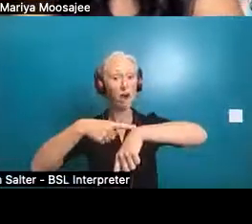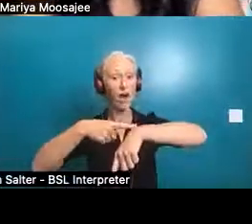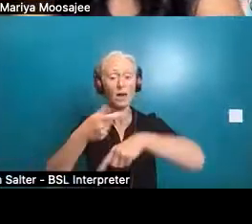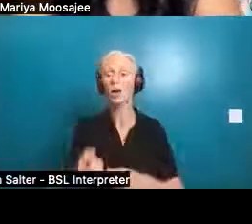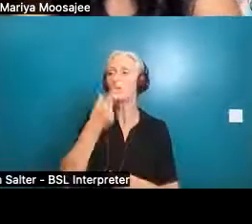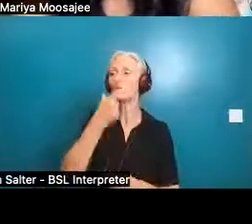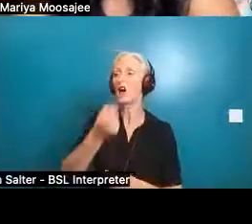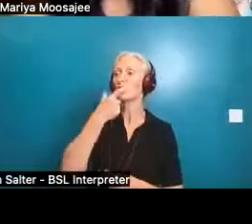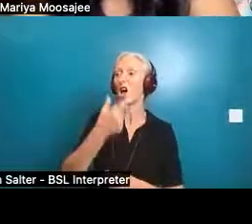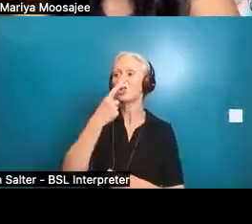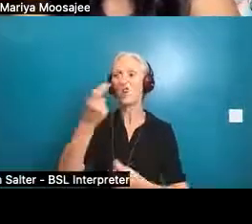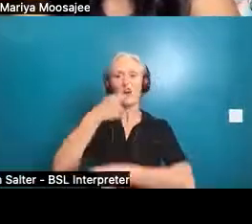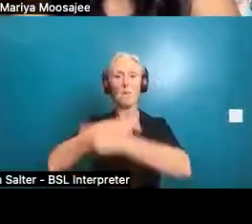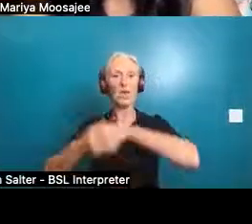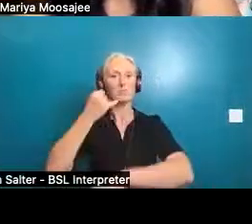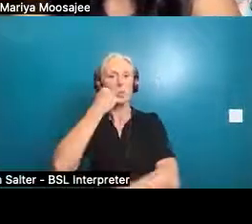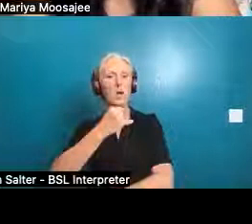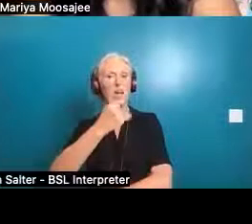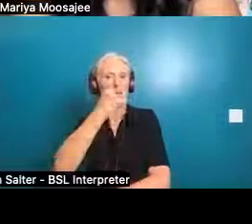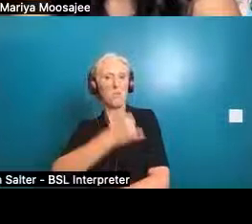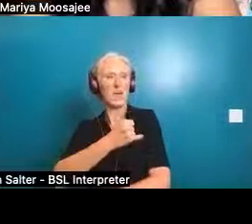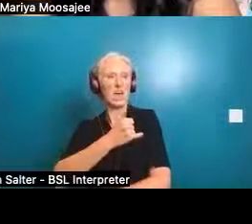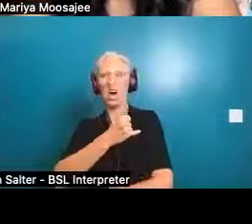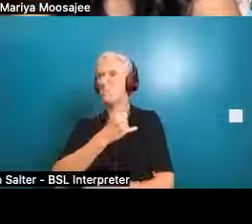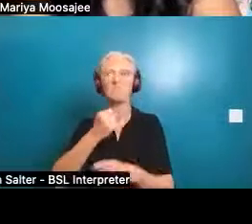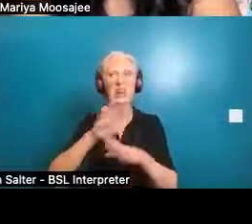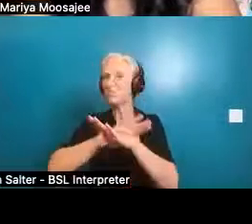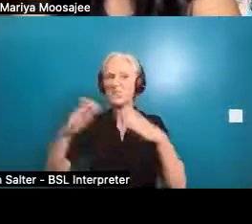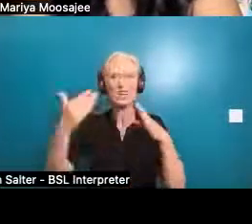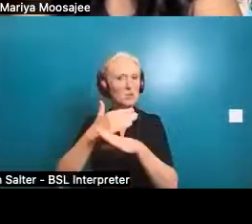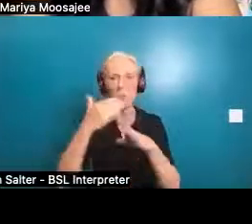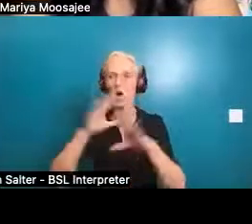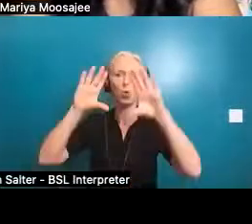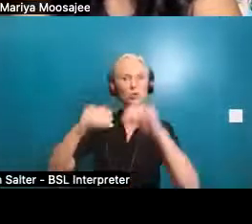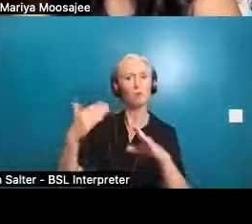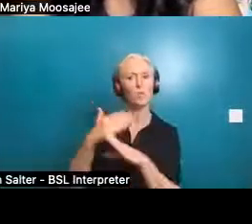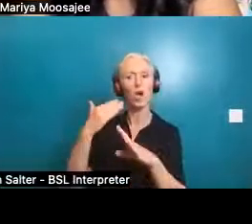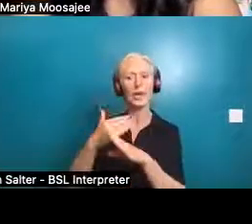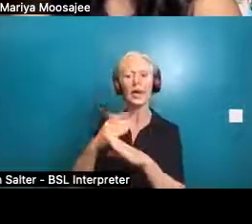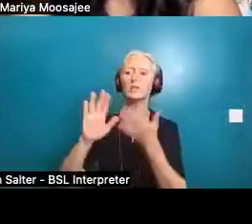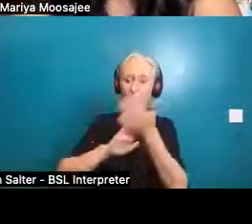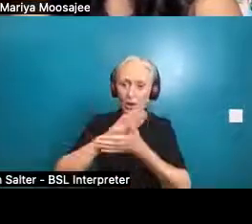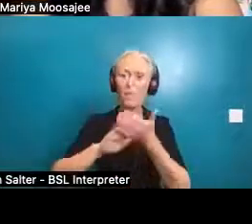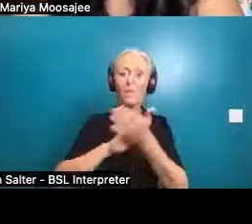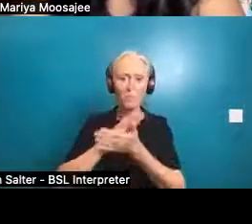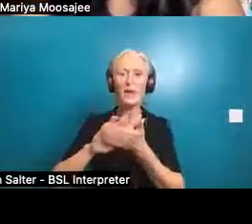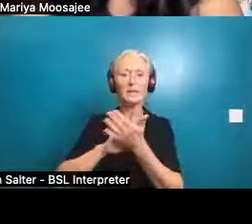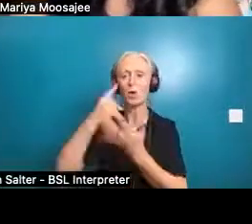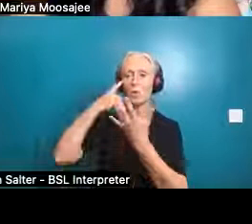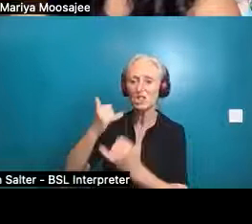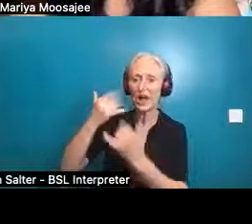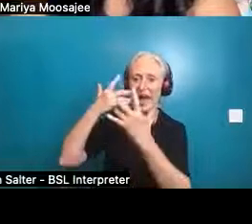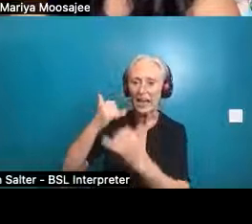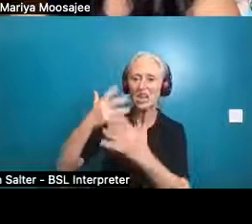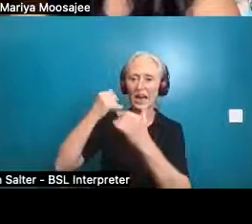efficiency, or if it continues to have a beneficial effect, and that can go on for, X amount of time. Now,